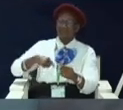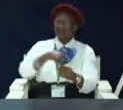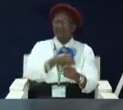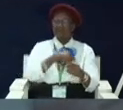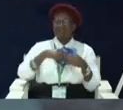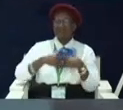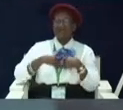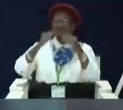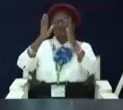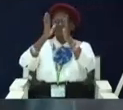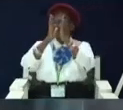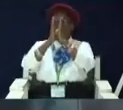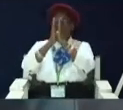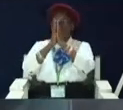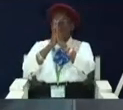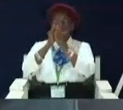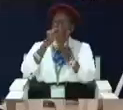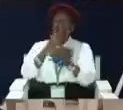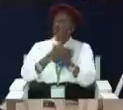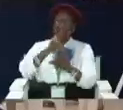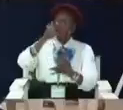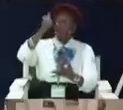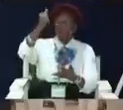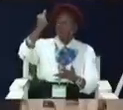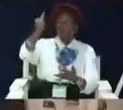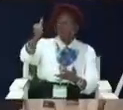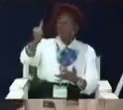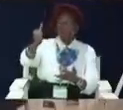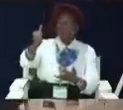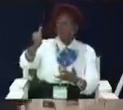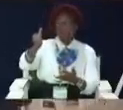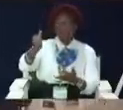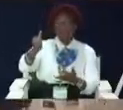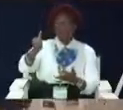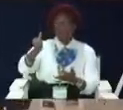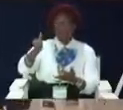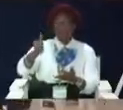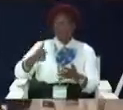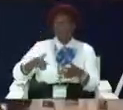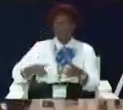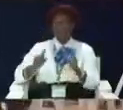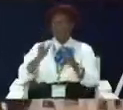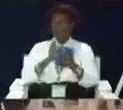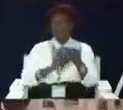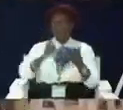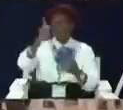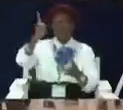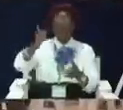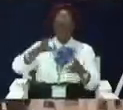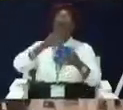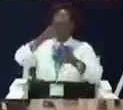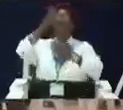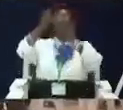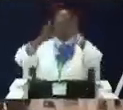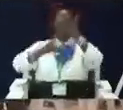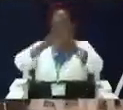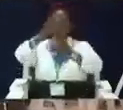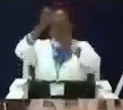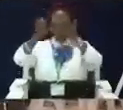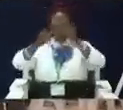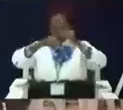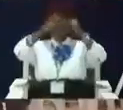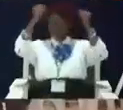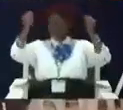prayed. Amen. Amen. Well, let someone shout hallelujah. Ki eni kan